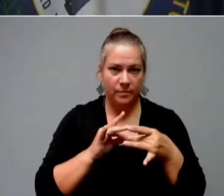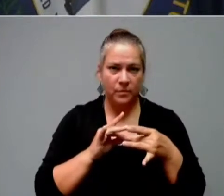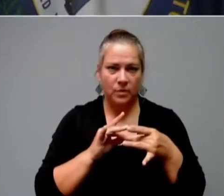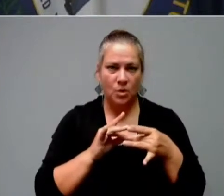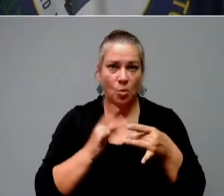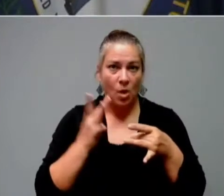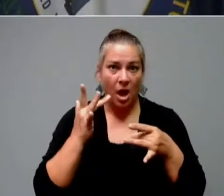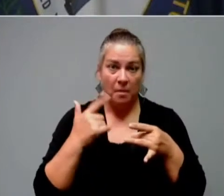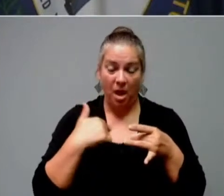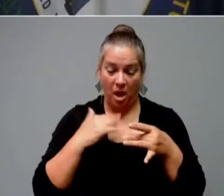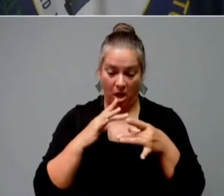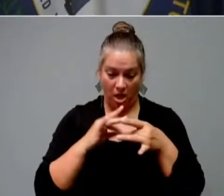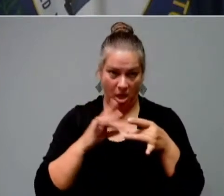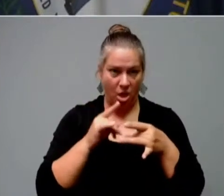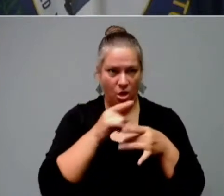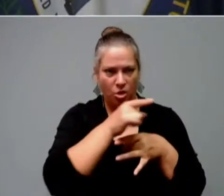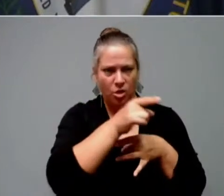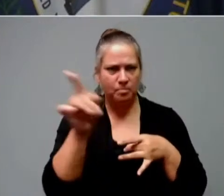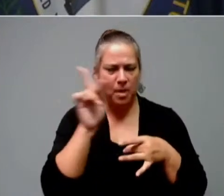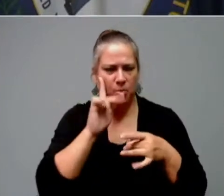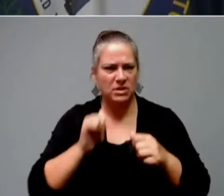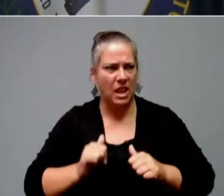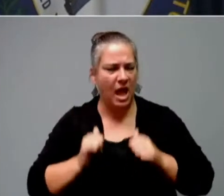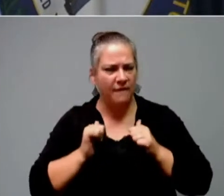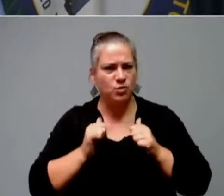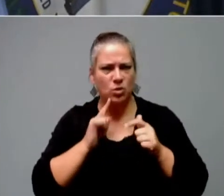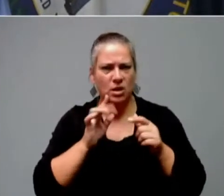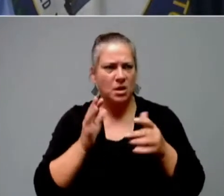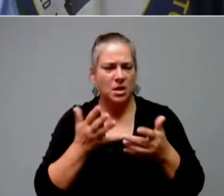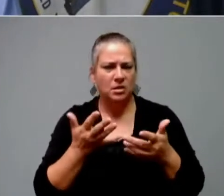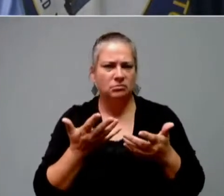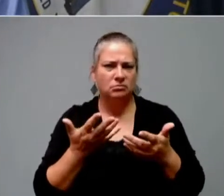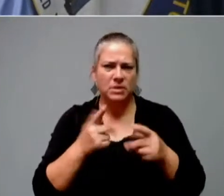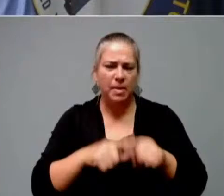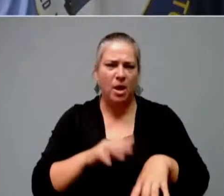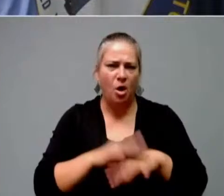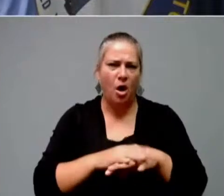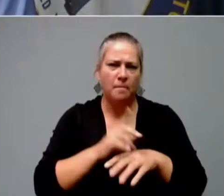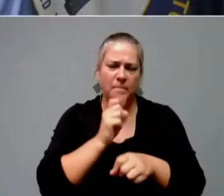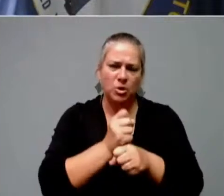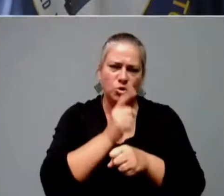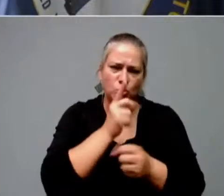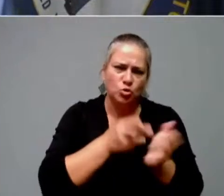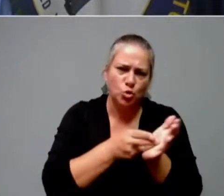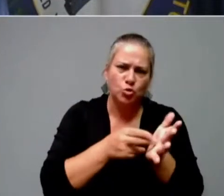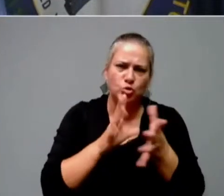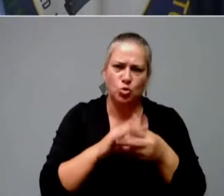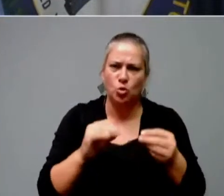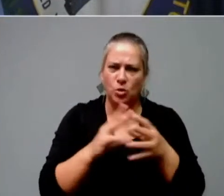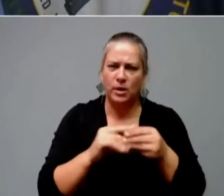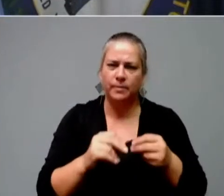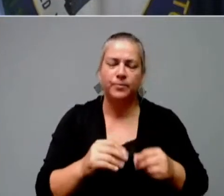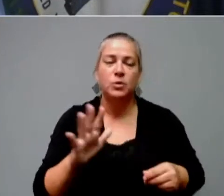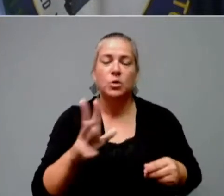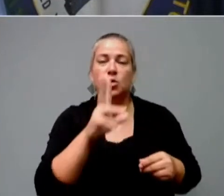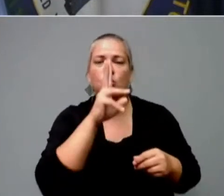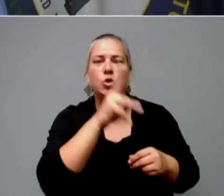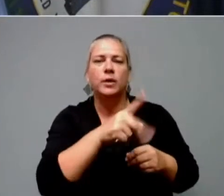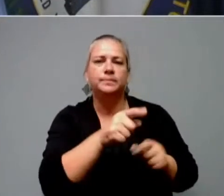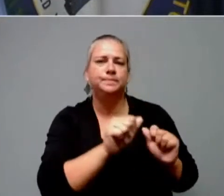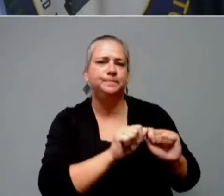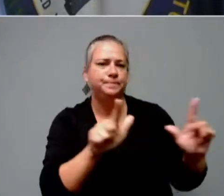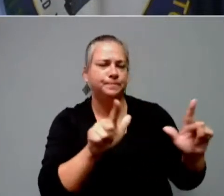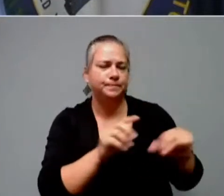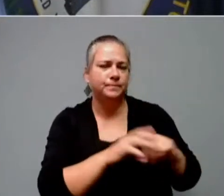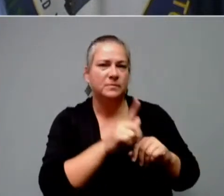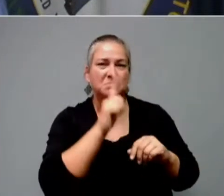are depending on it more than ever before. If we could show, I'm gonna do 3 vaccine slides here real quick. Jim, show the one the governor used,